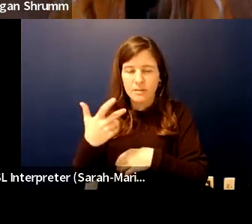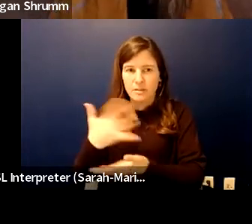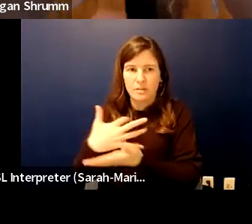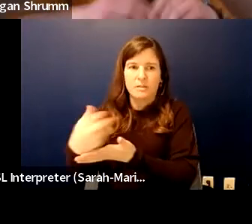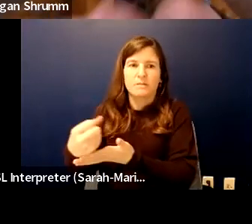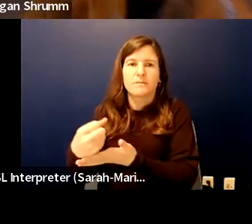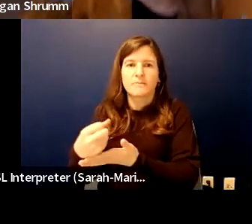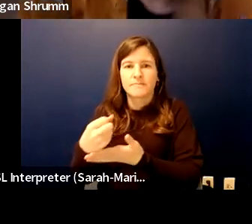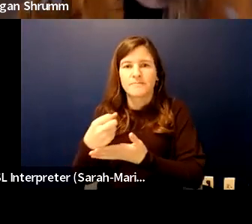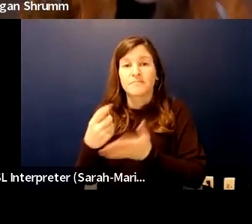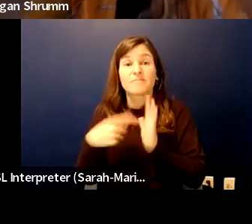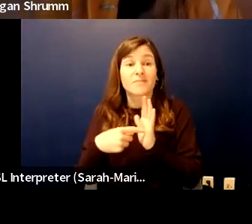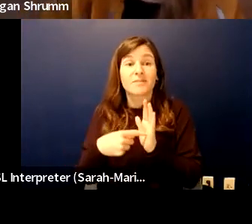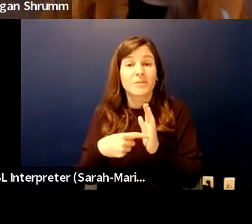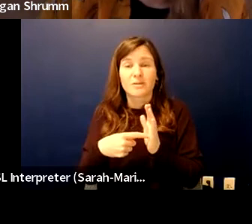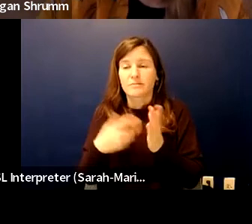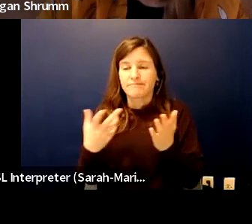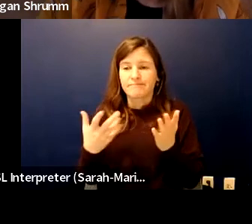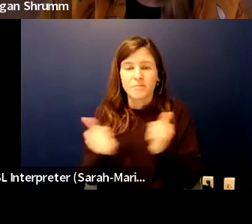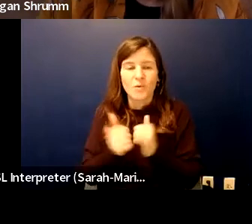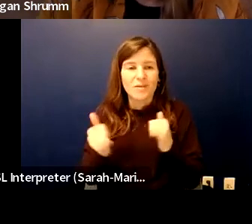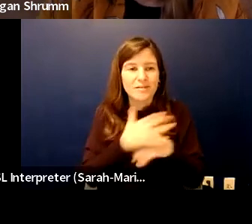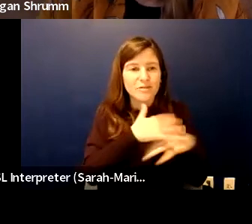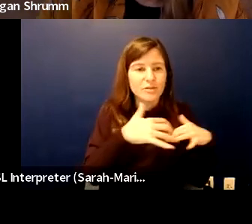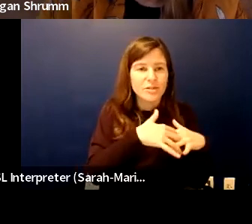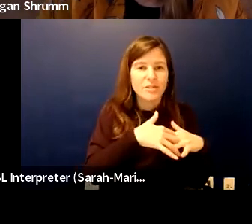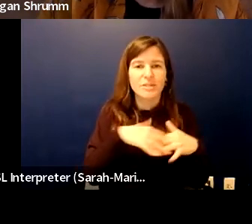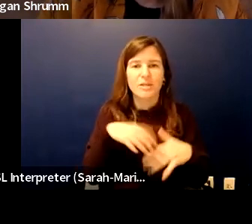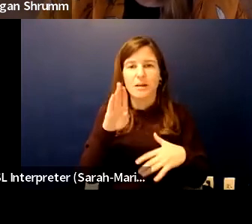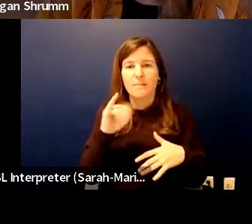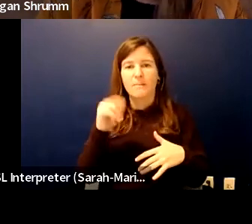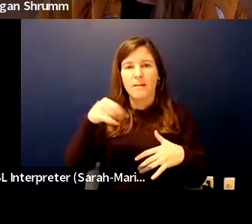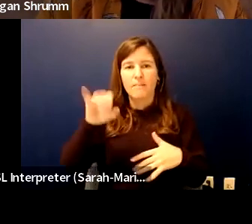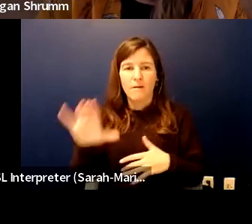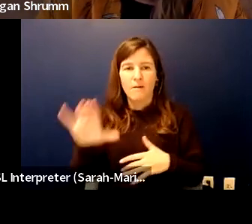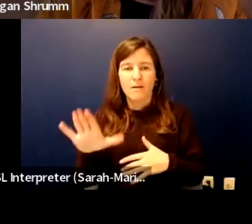even like Indigenous and BIPOC ways of like